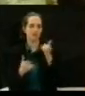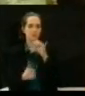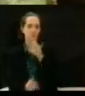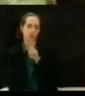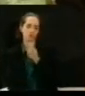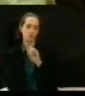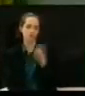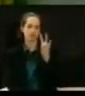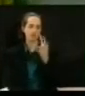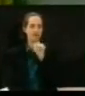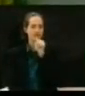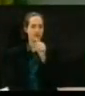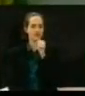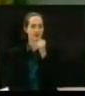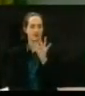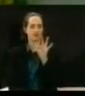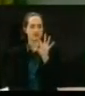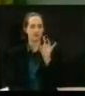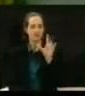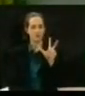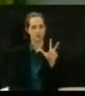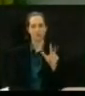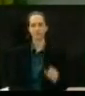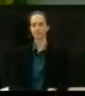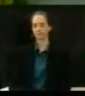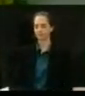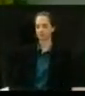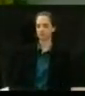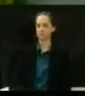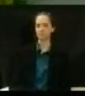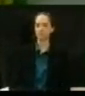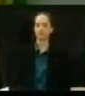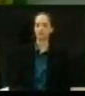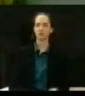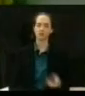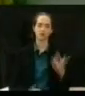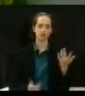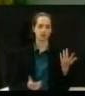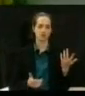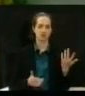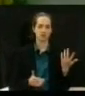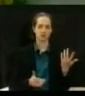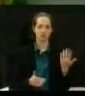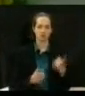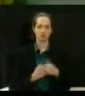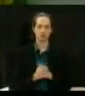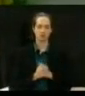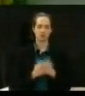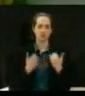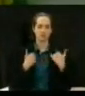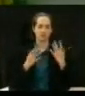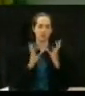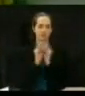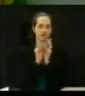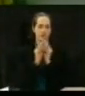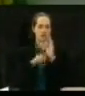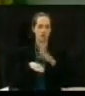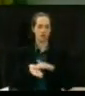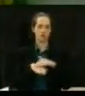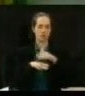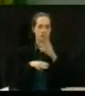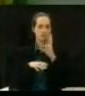Hammond. Are we looking at having a meeting on the stormwater ordinance within the next 30 days?